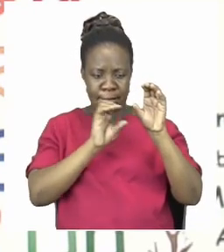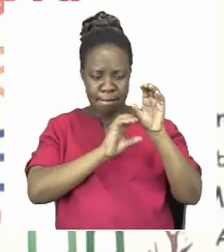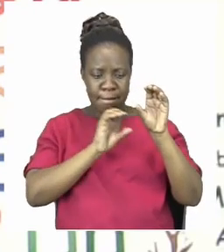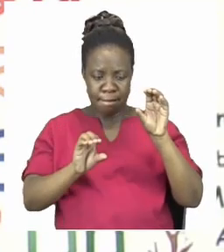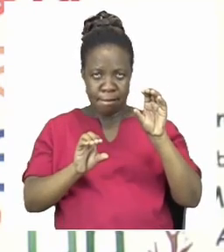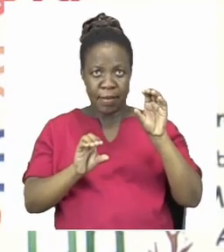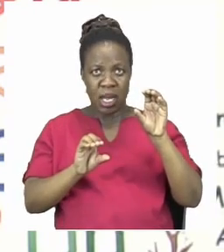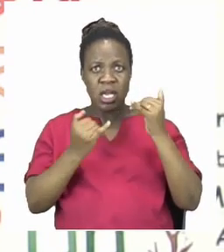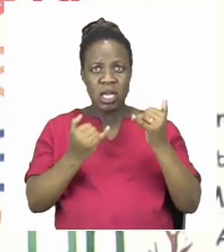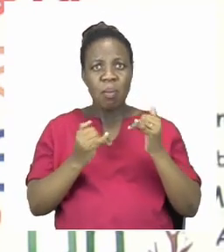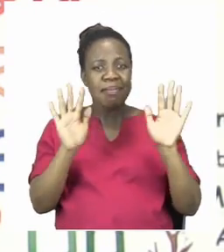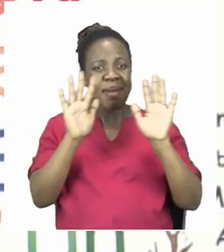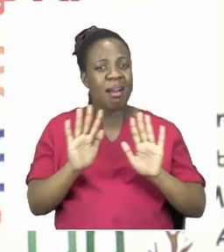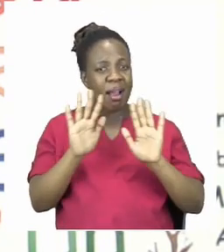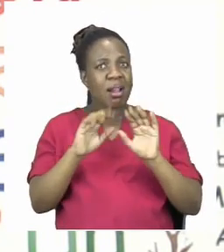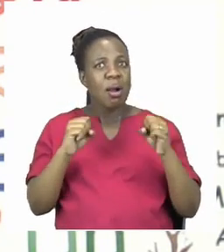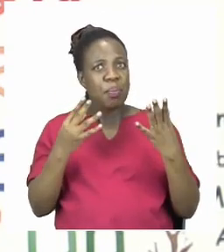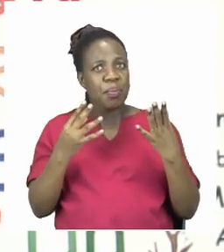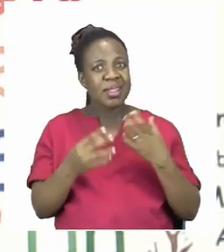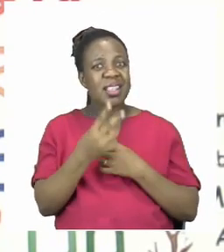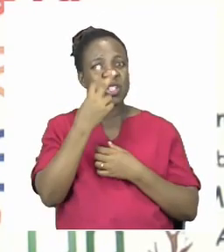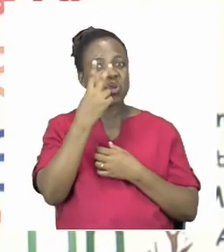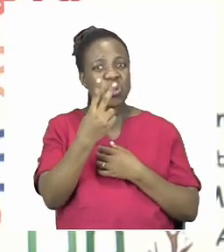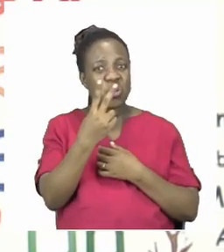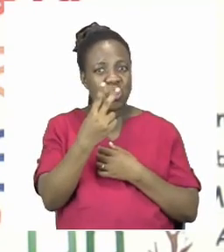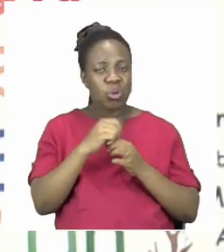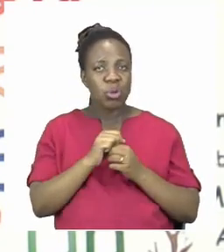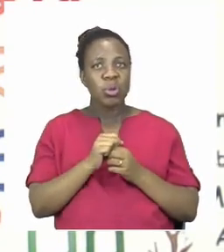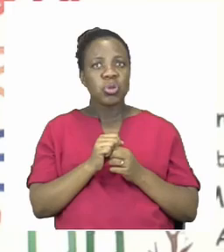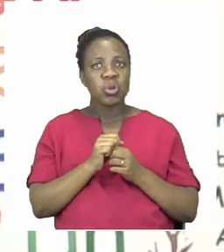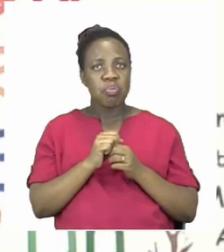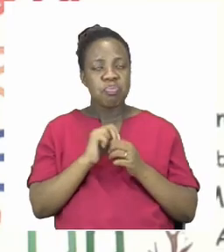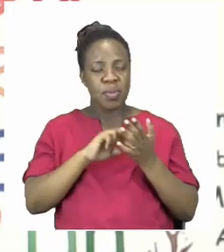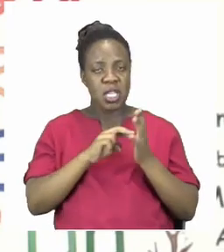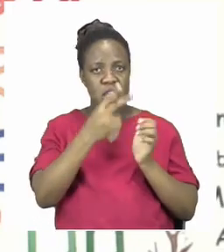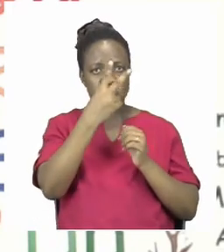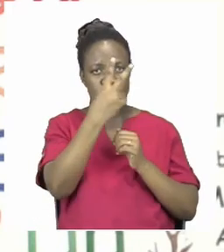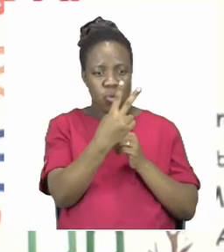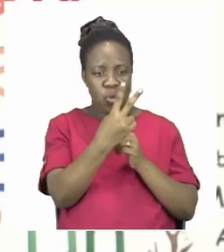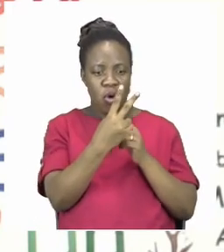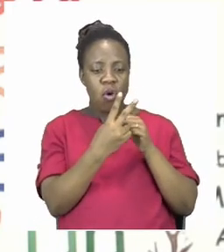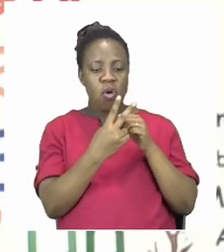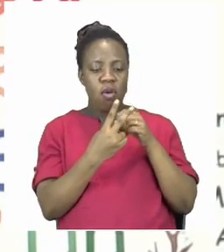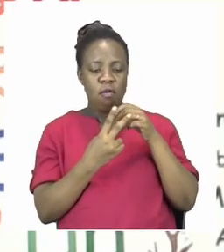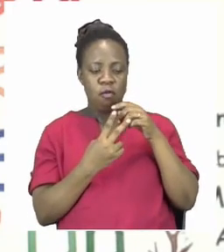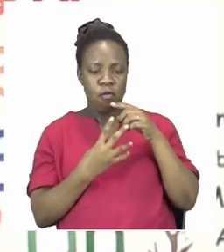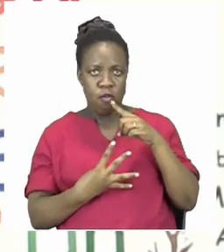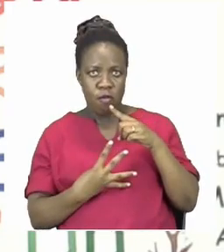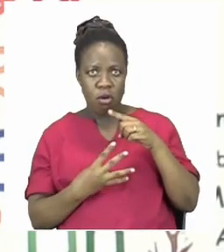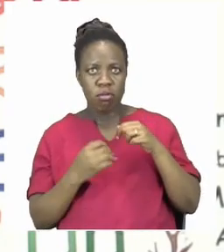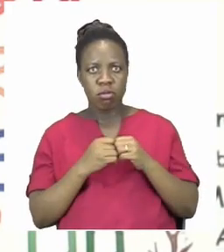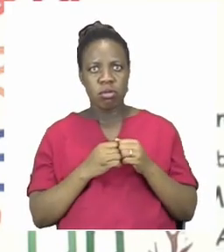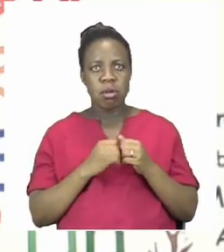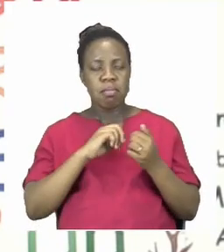3/4. Now for the last one, it's actually a bit easy but slightly tricky. We can see that all the